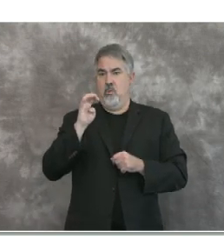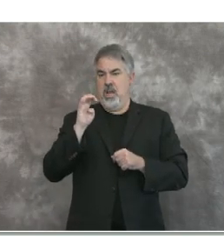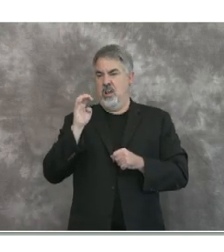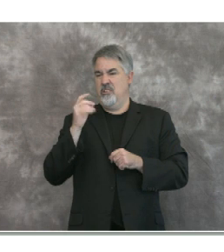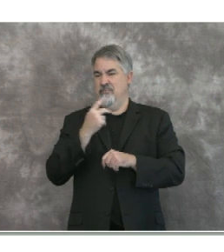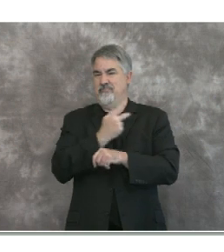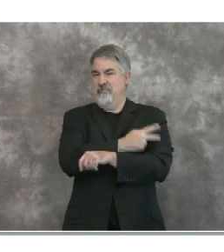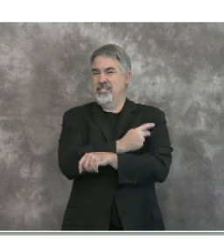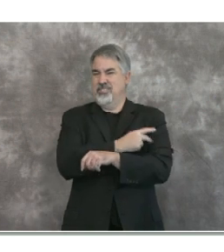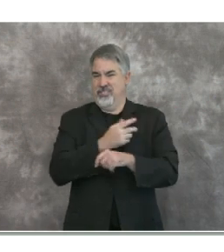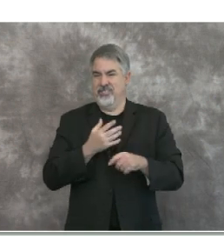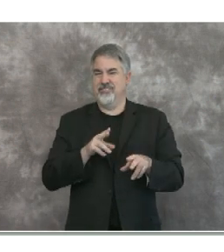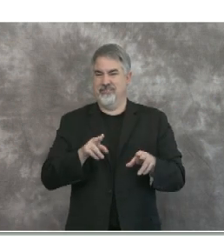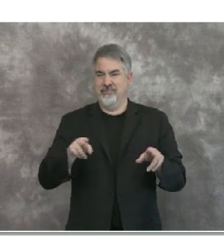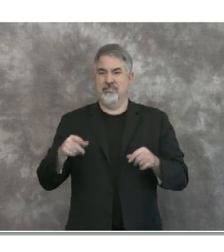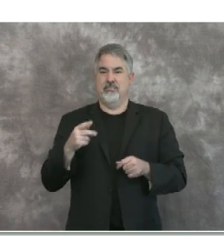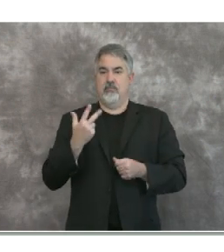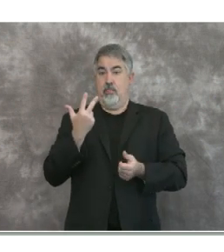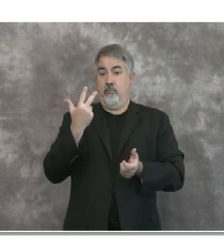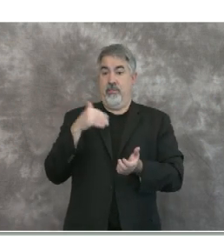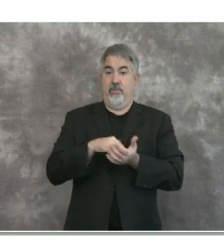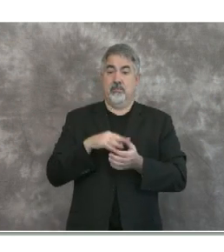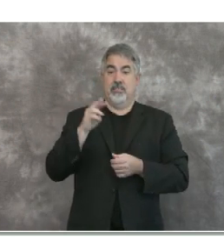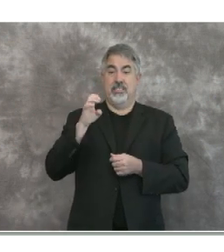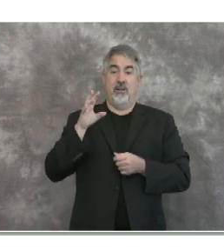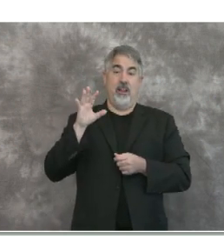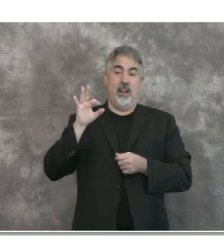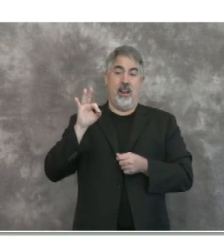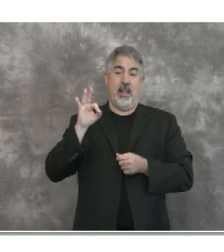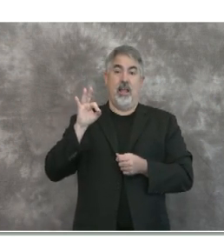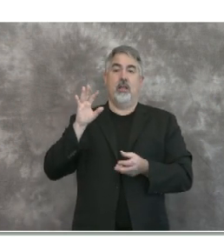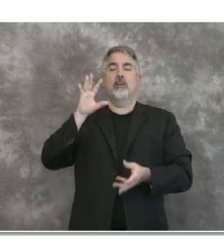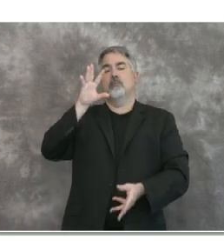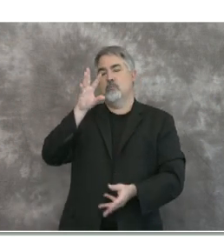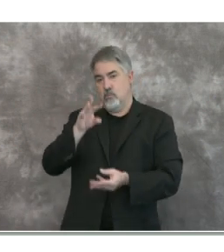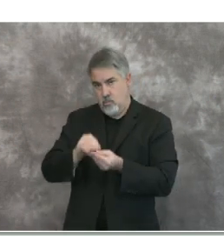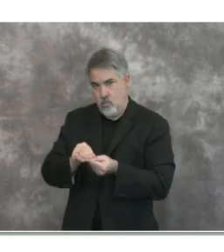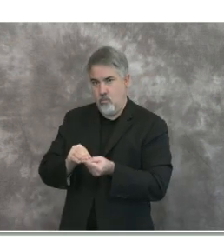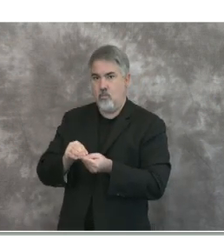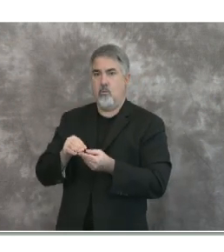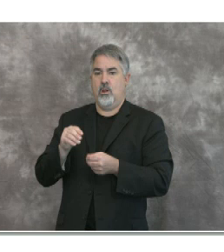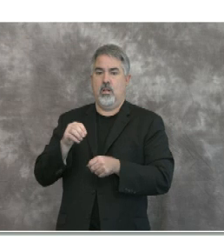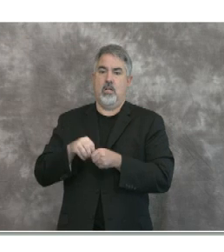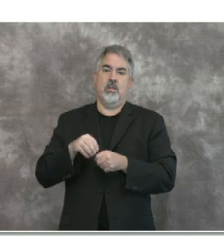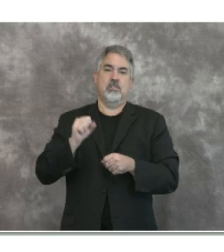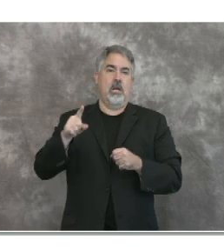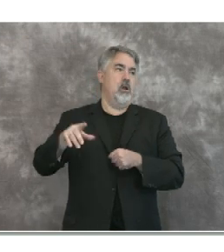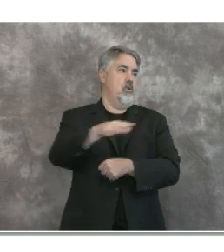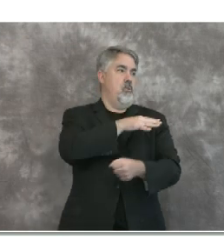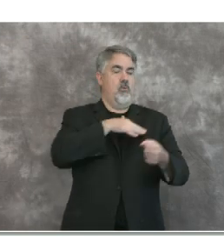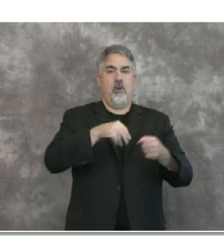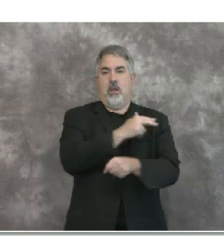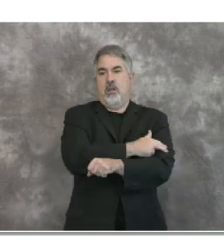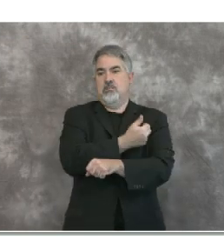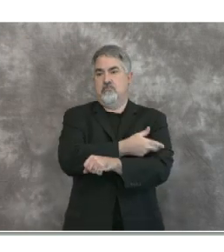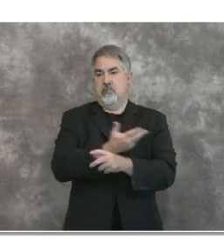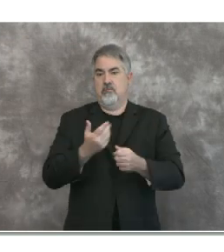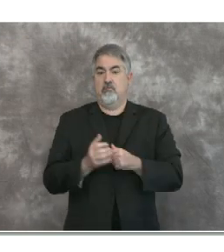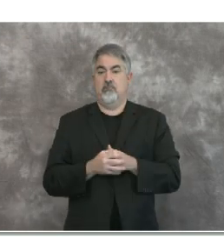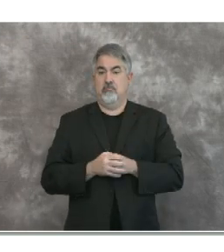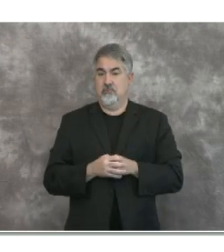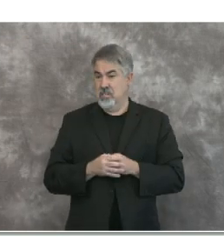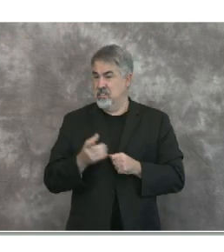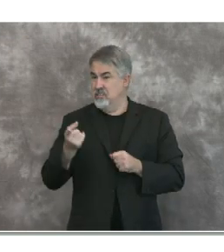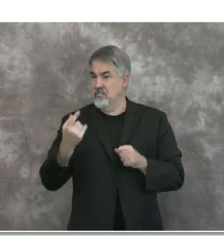bottom, 3,694 total hospitalizations in San Diego County. And again, you can see that relative to current bed capacity, the